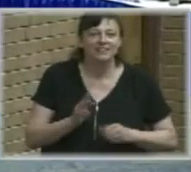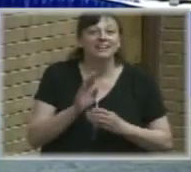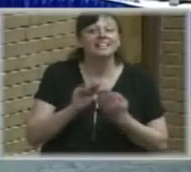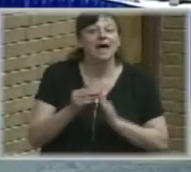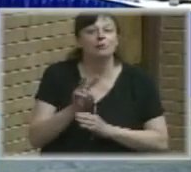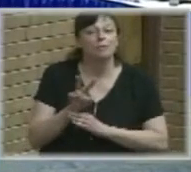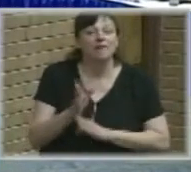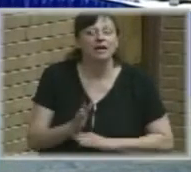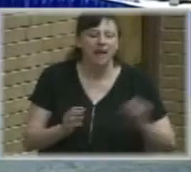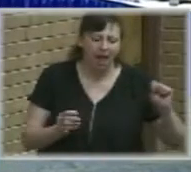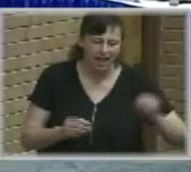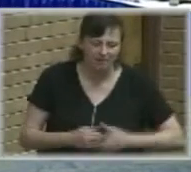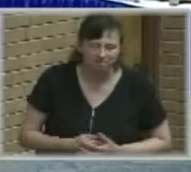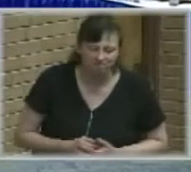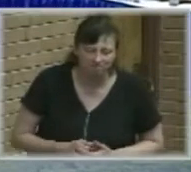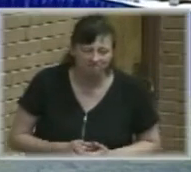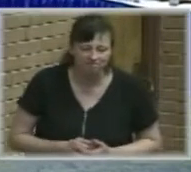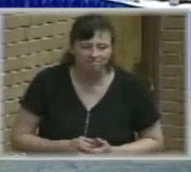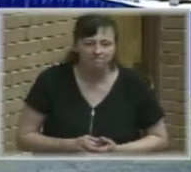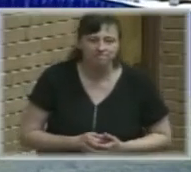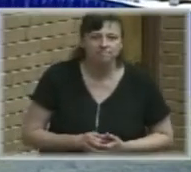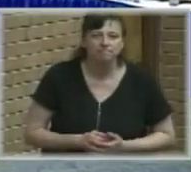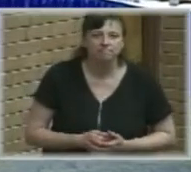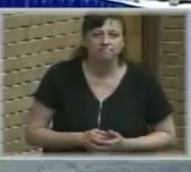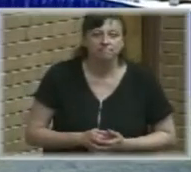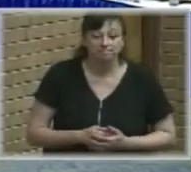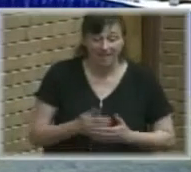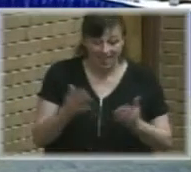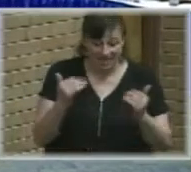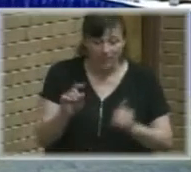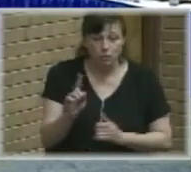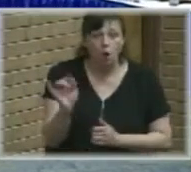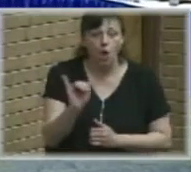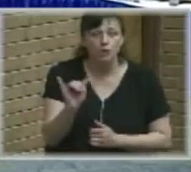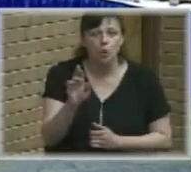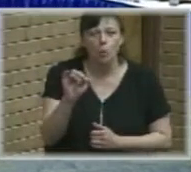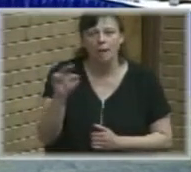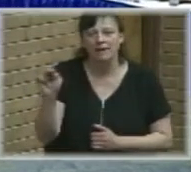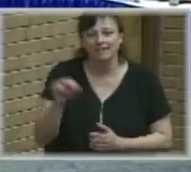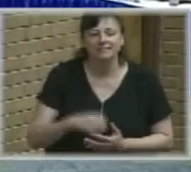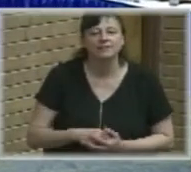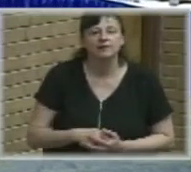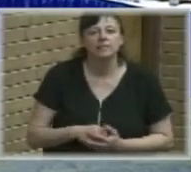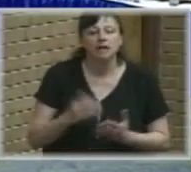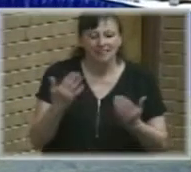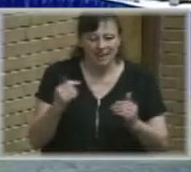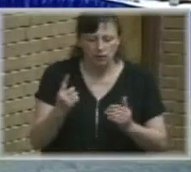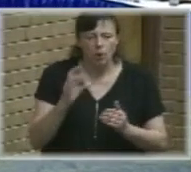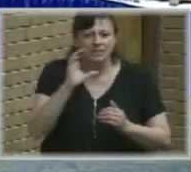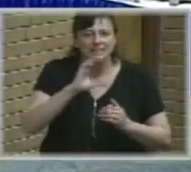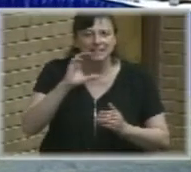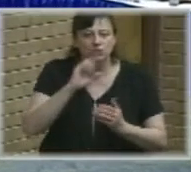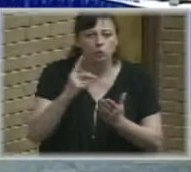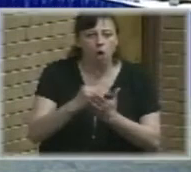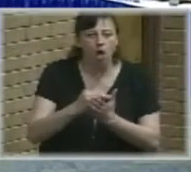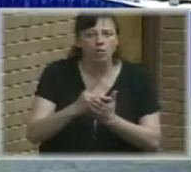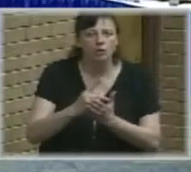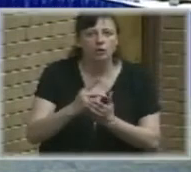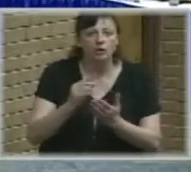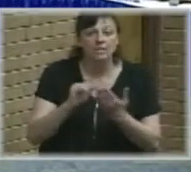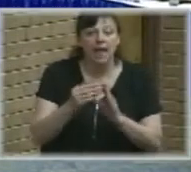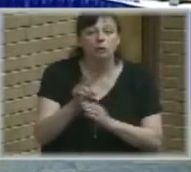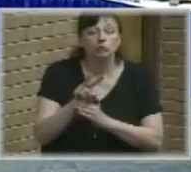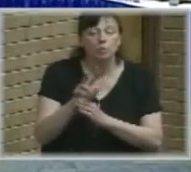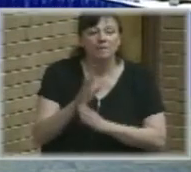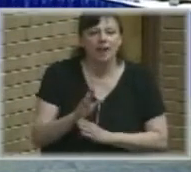Supervisor Mealy. Aye. Why don't you do the next one too, Robin? Sure. The next matter seeks to authorize the supervisor